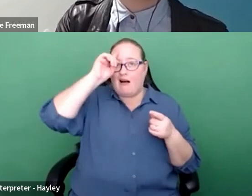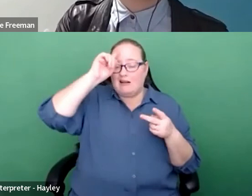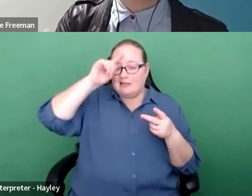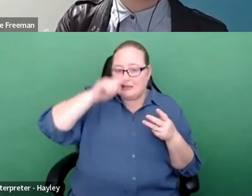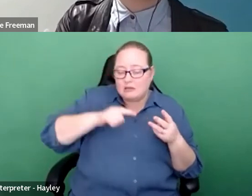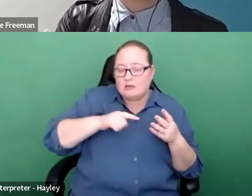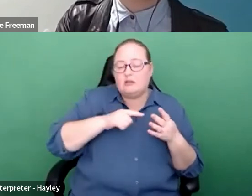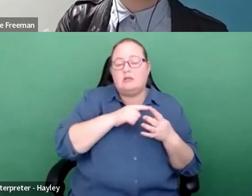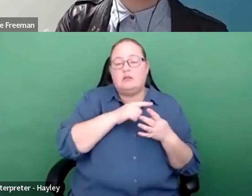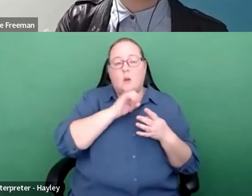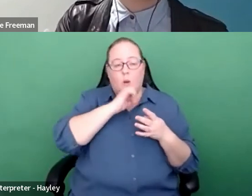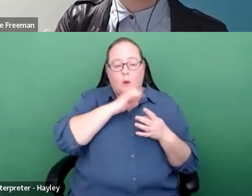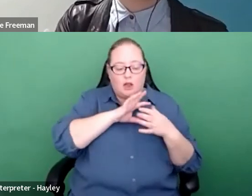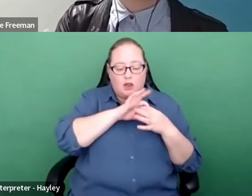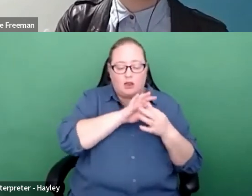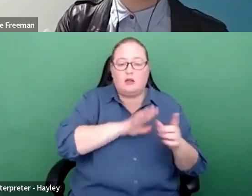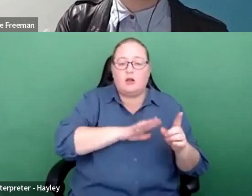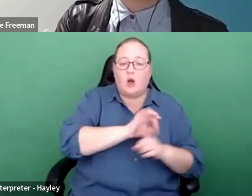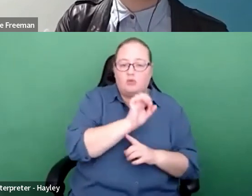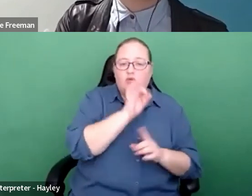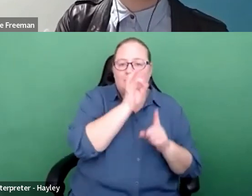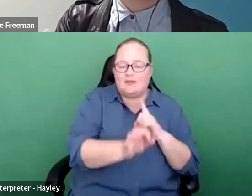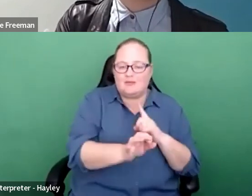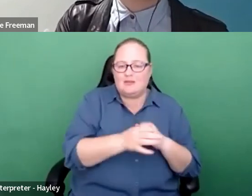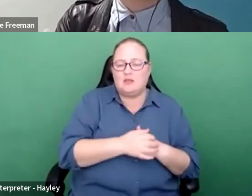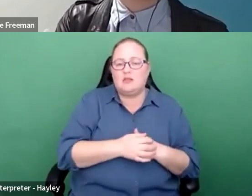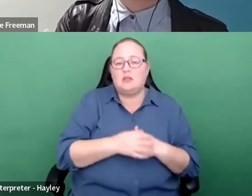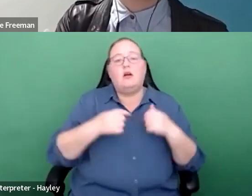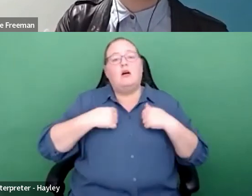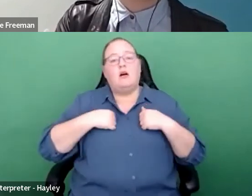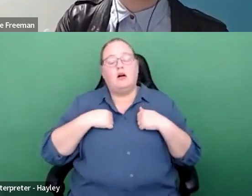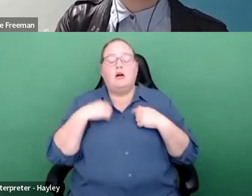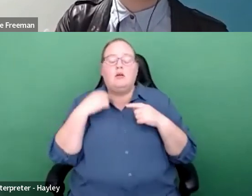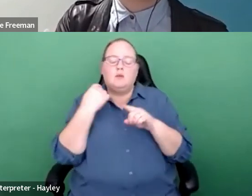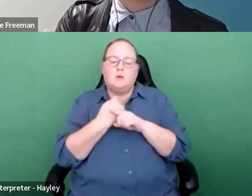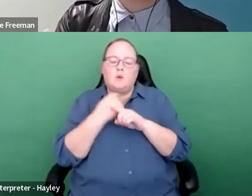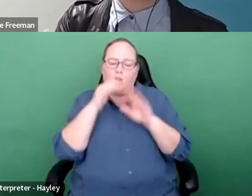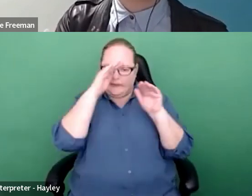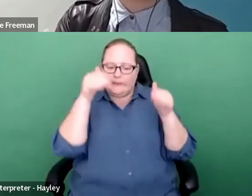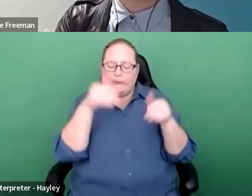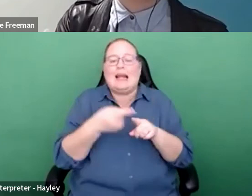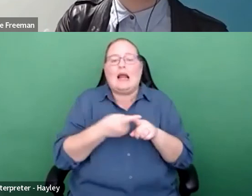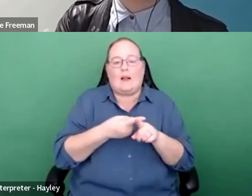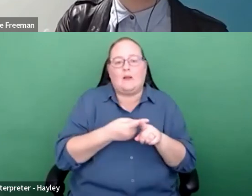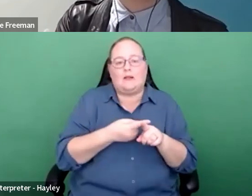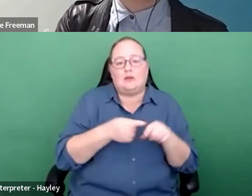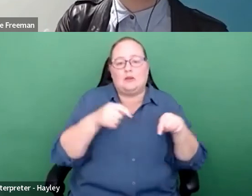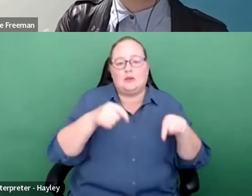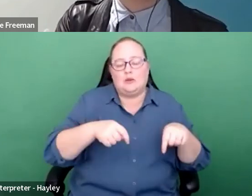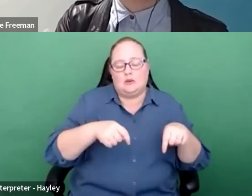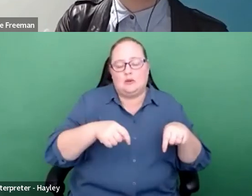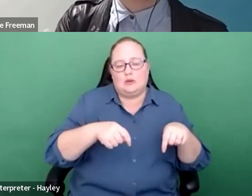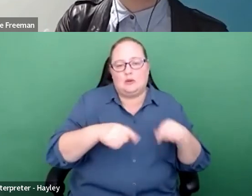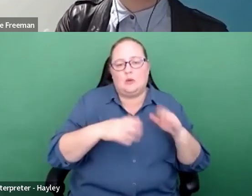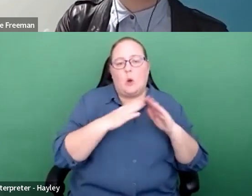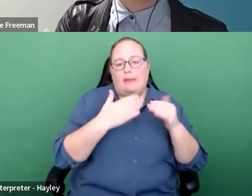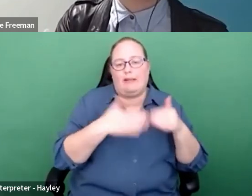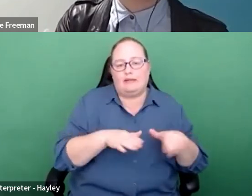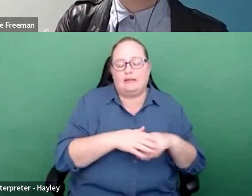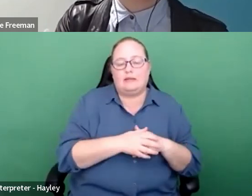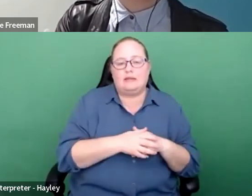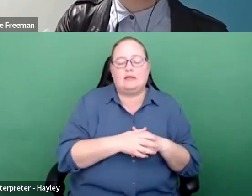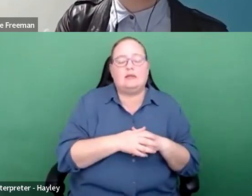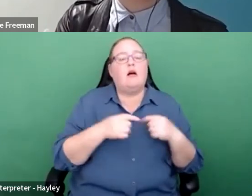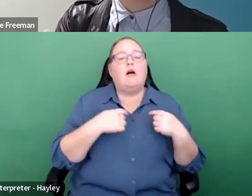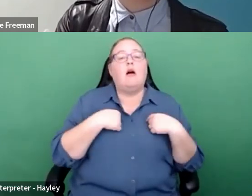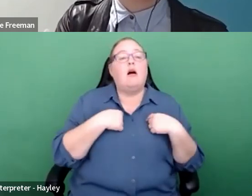have spoken about today is how actually I've been talking about English homelessness, and I don't really make any claims for the universality